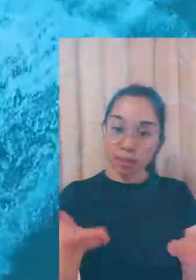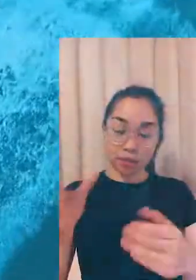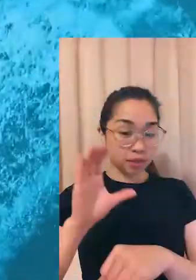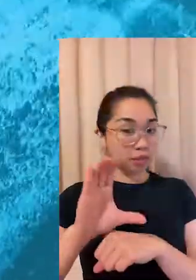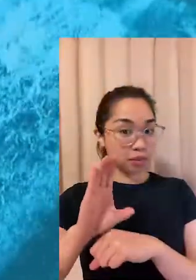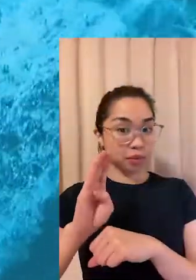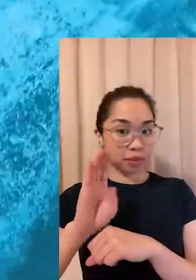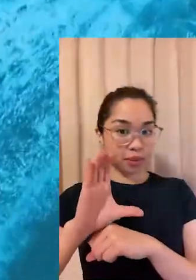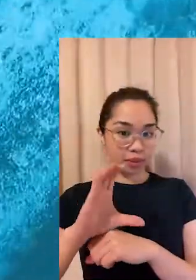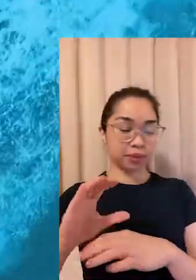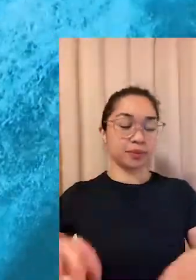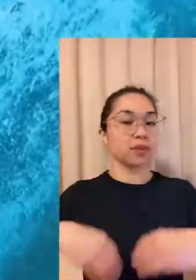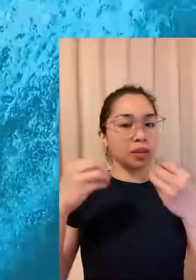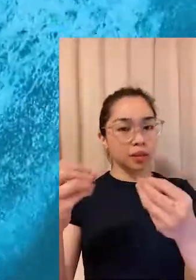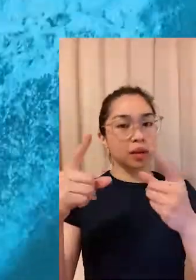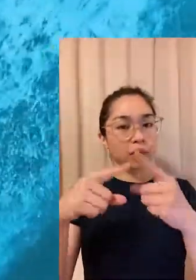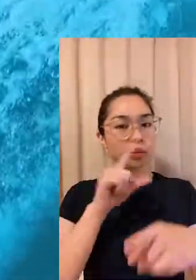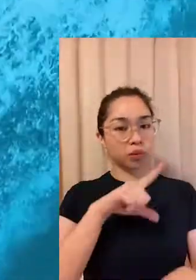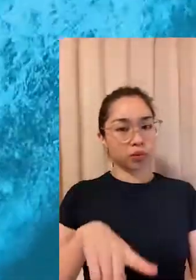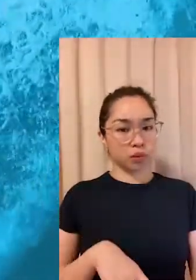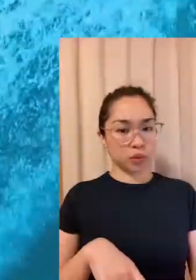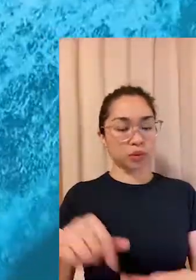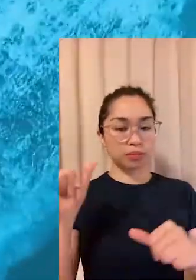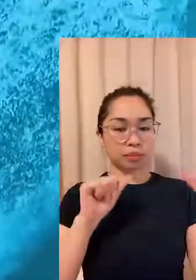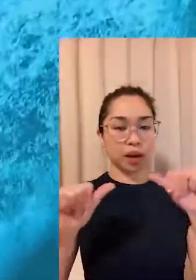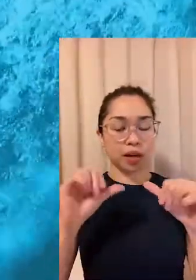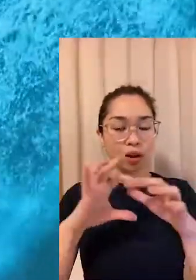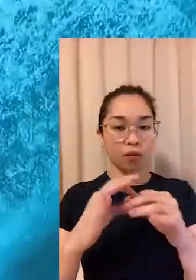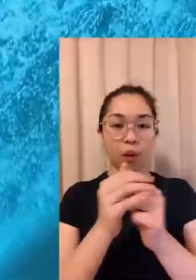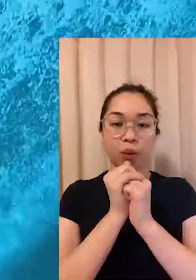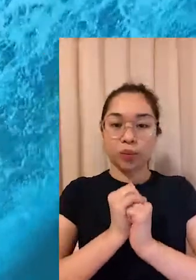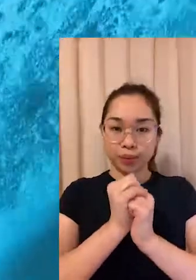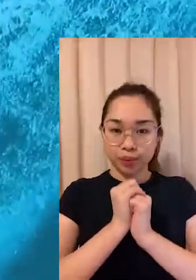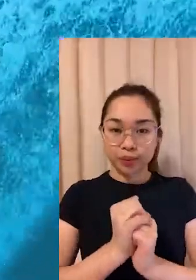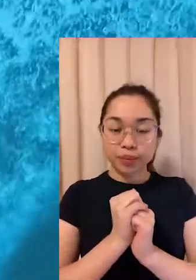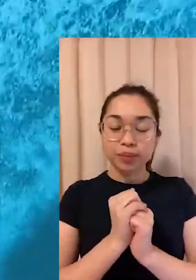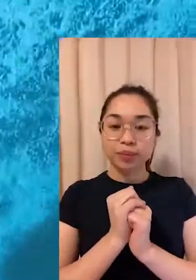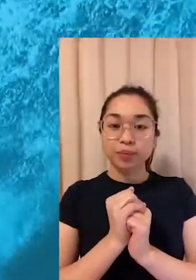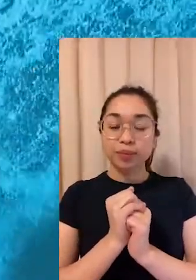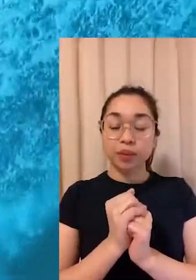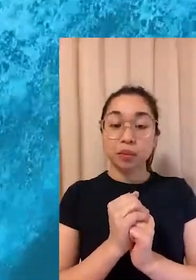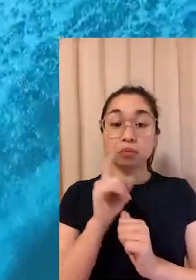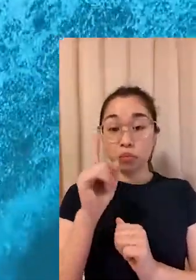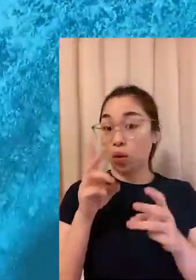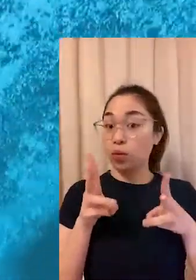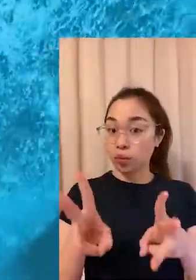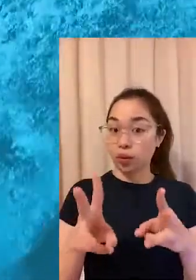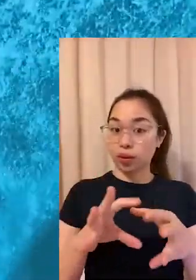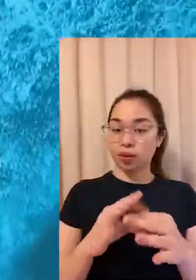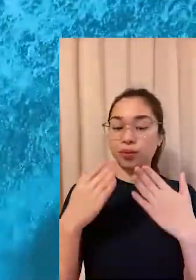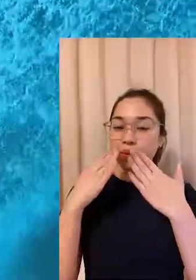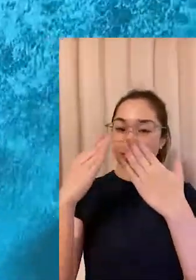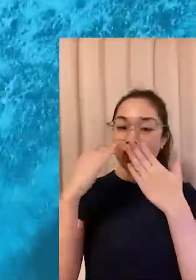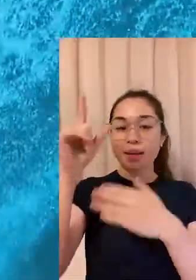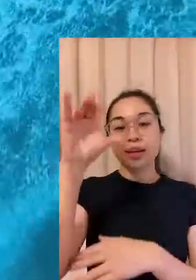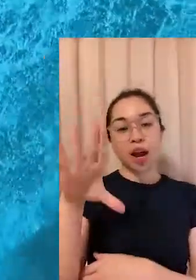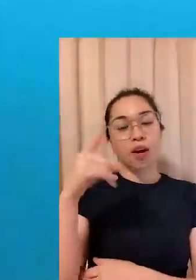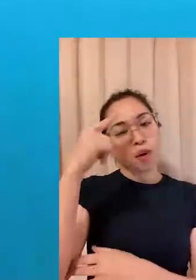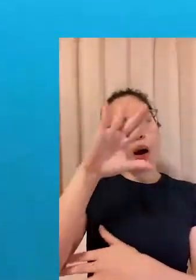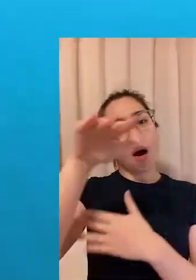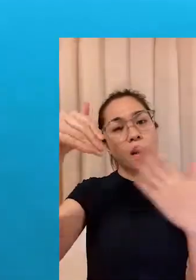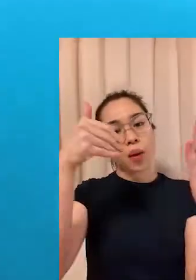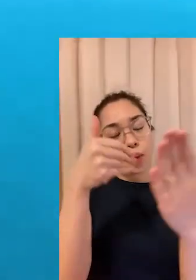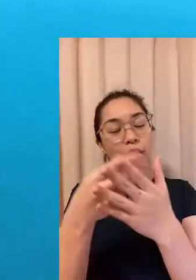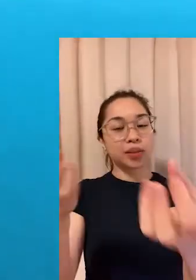Here at CCBC, giving to the Lord is an act of worship. It is a way of thanking God for all that He